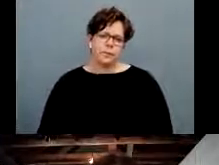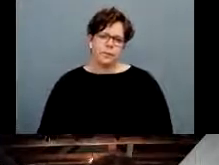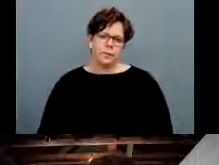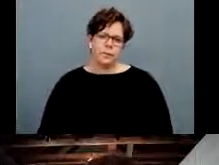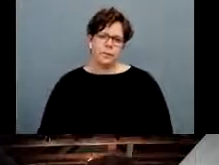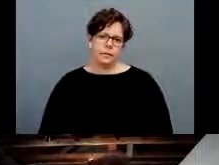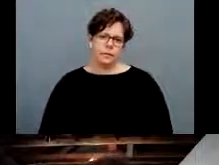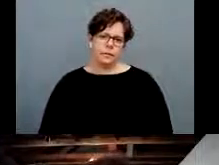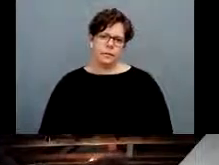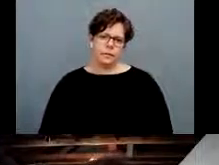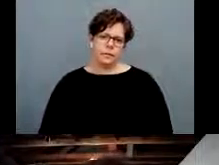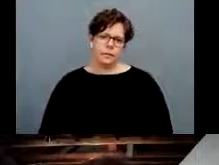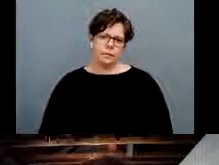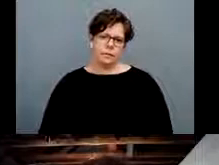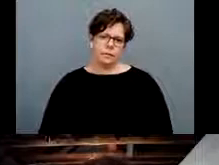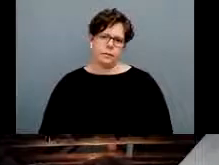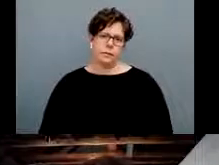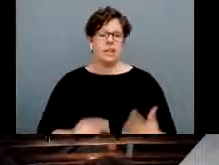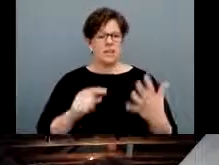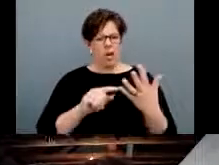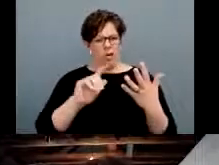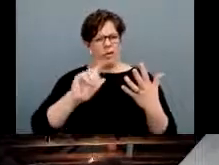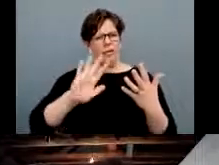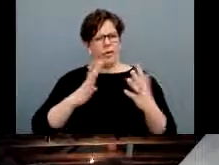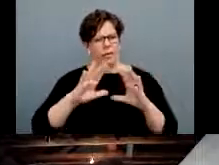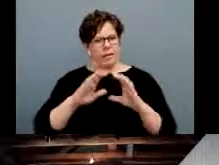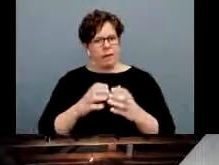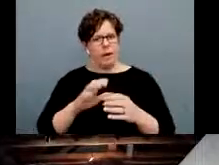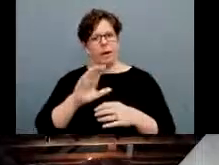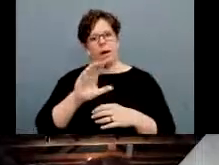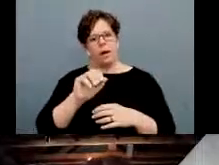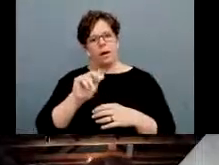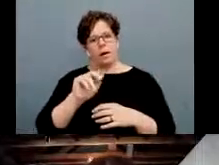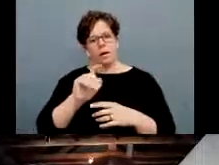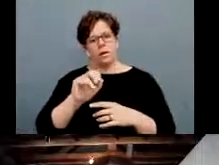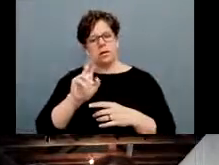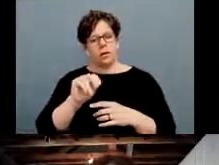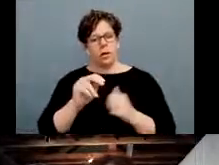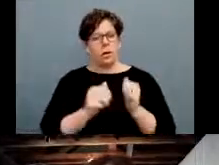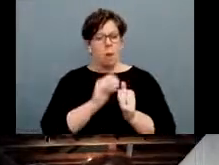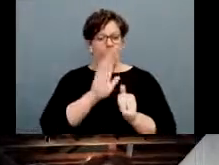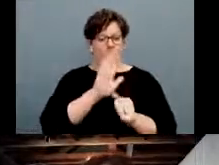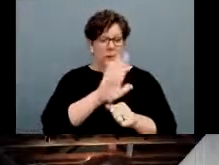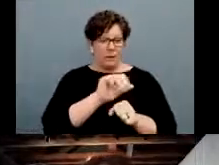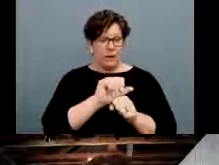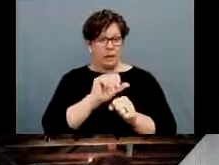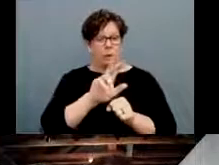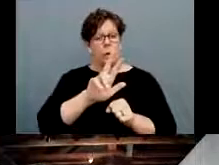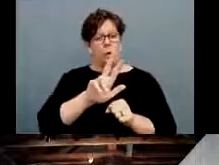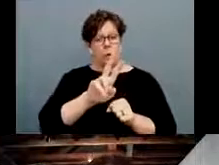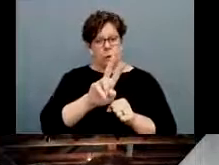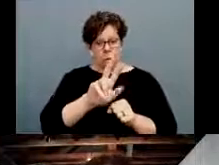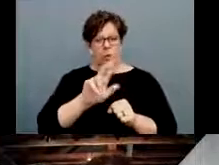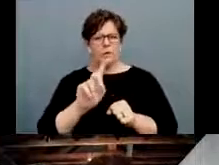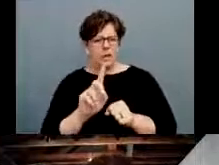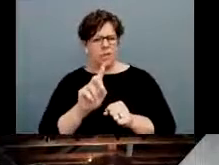So the constructions that Castle made, most of the work that he did was two-dimensional, but he did sometimes venture